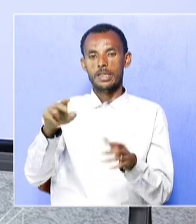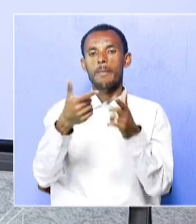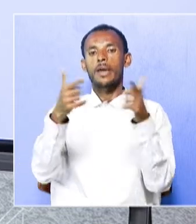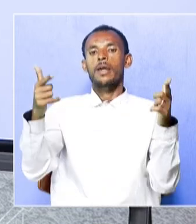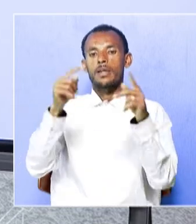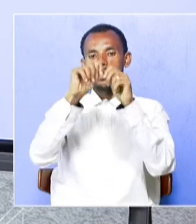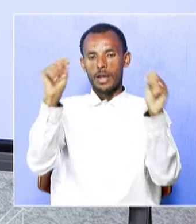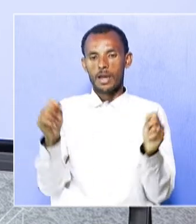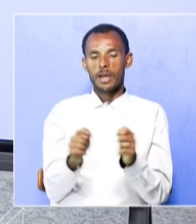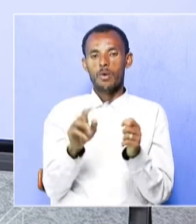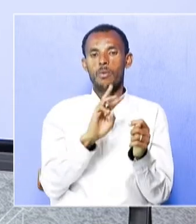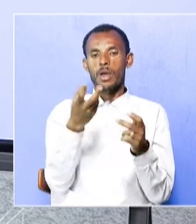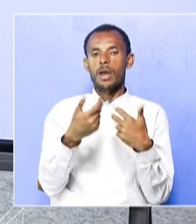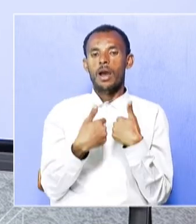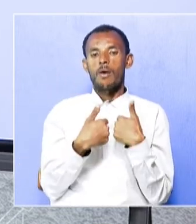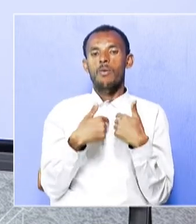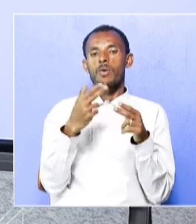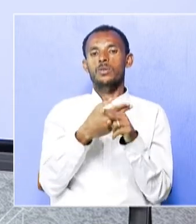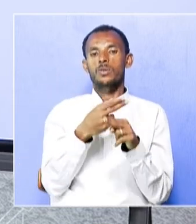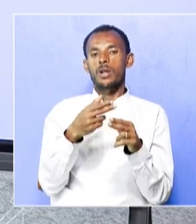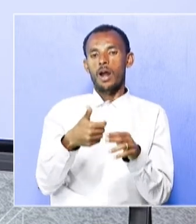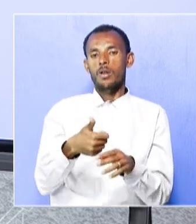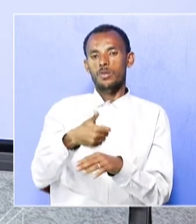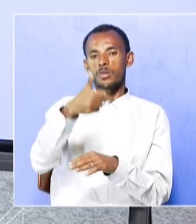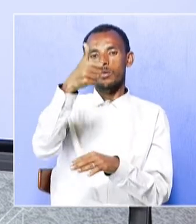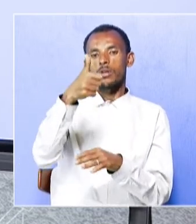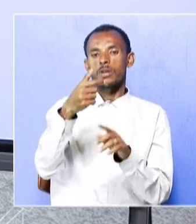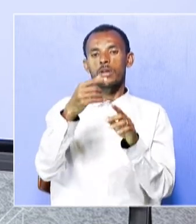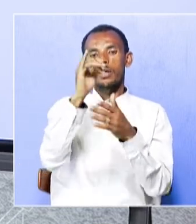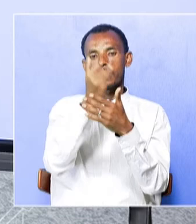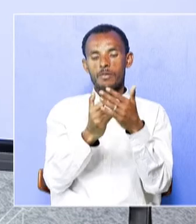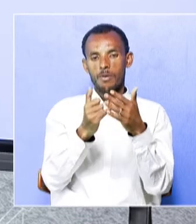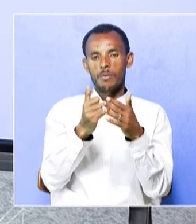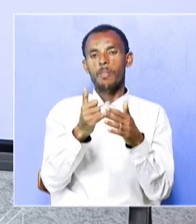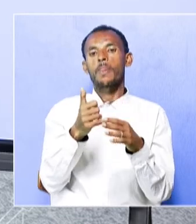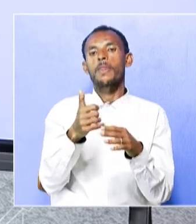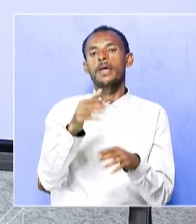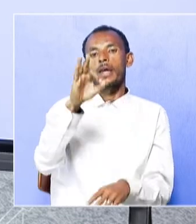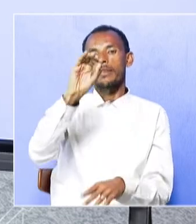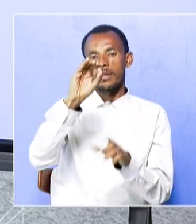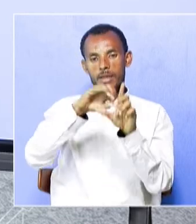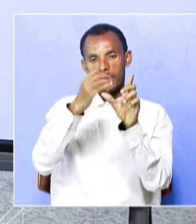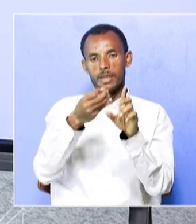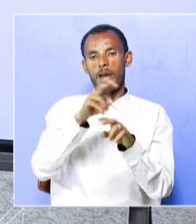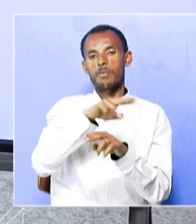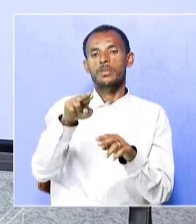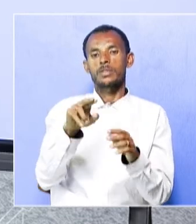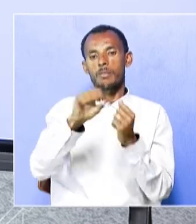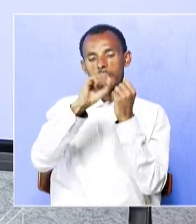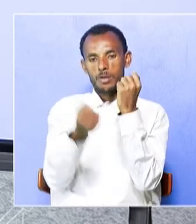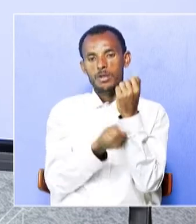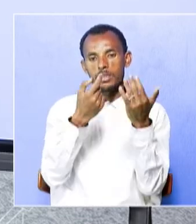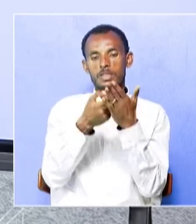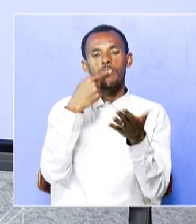triangle. And we have also an altitude drawn from 90 degree to the hypotenuse, right? So based on